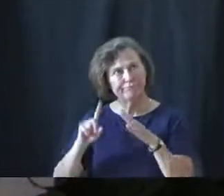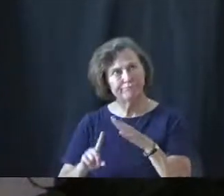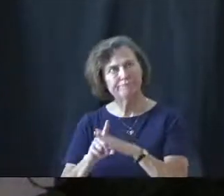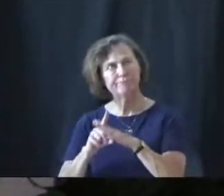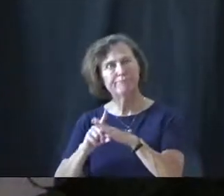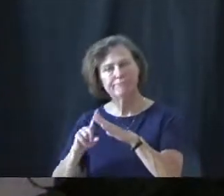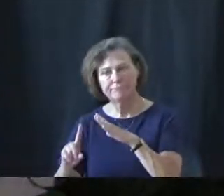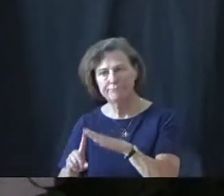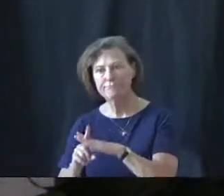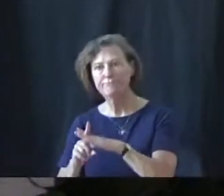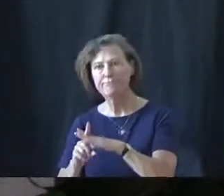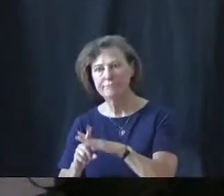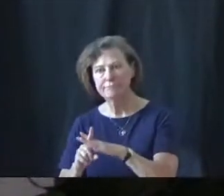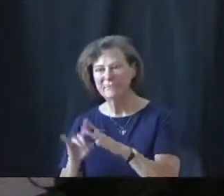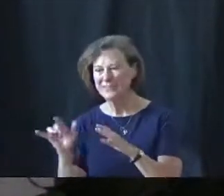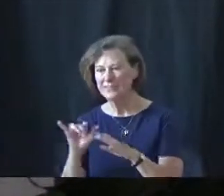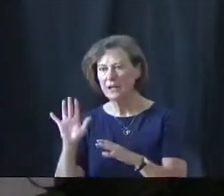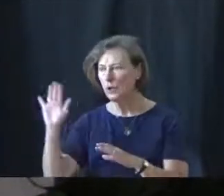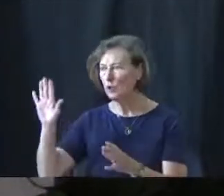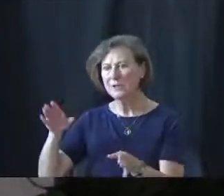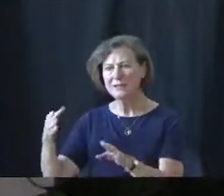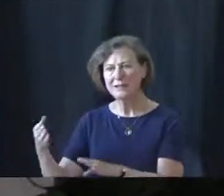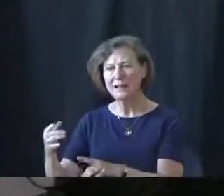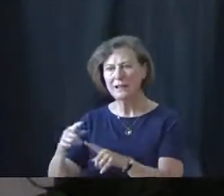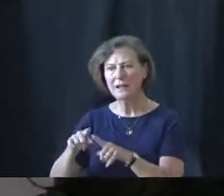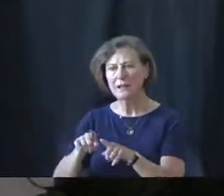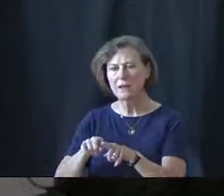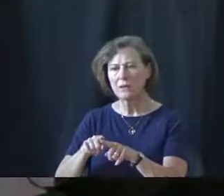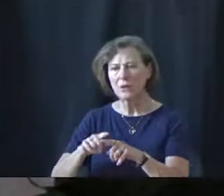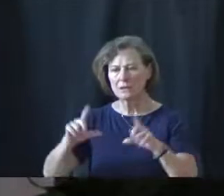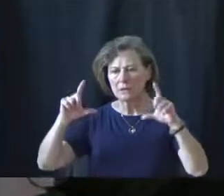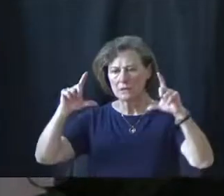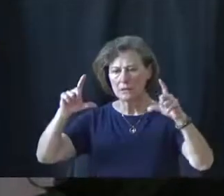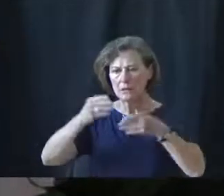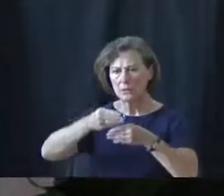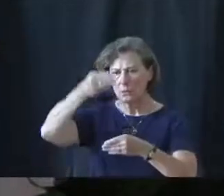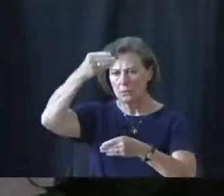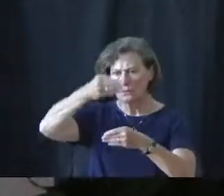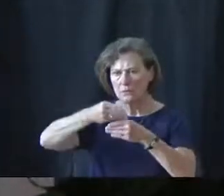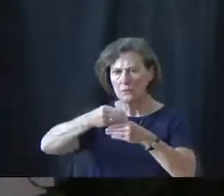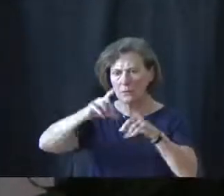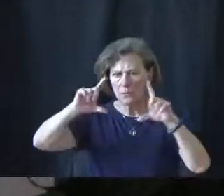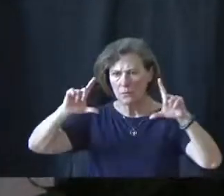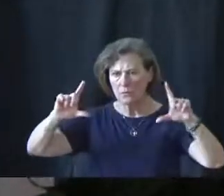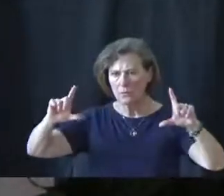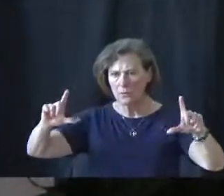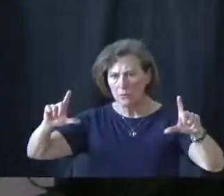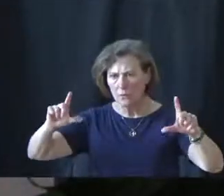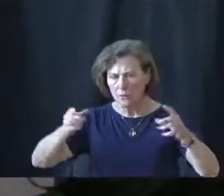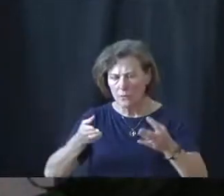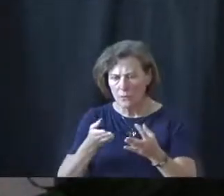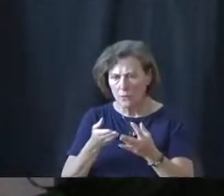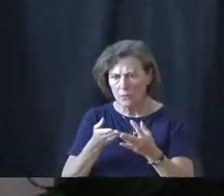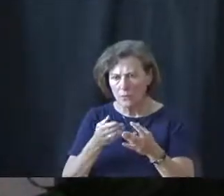It was as though her death was a portal to my spiritual awareness and path.